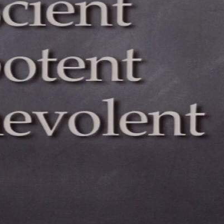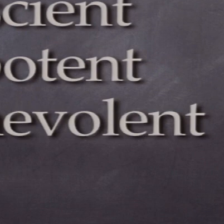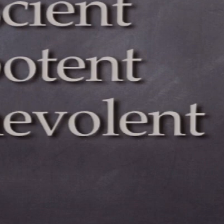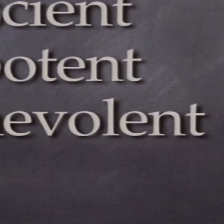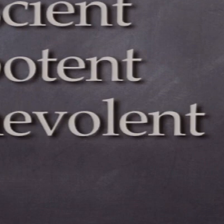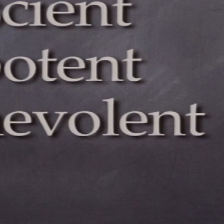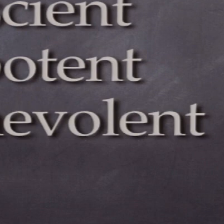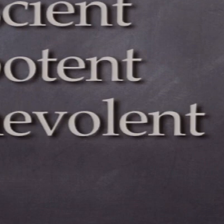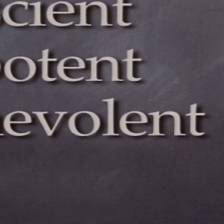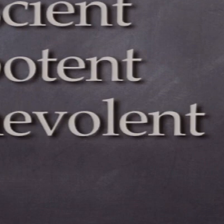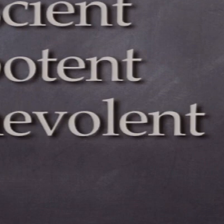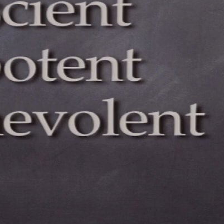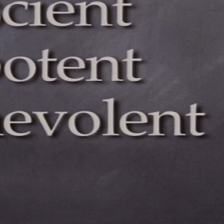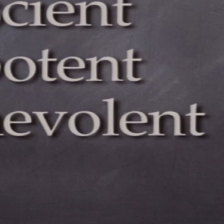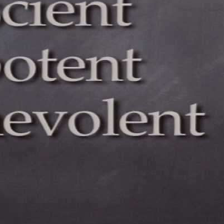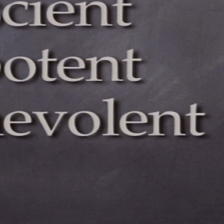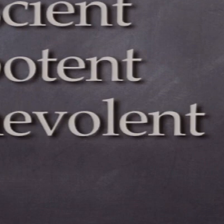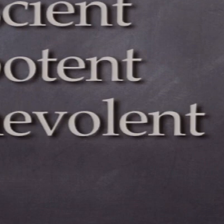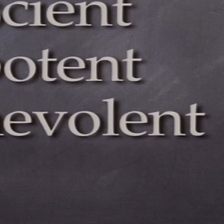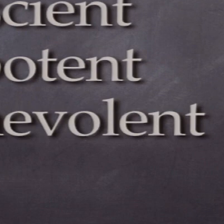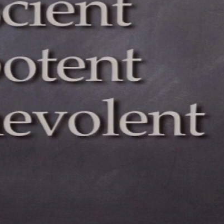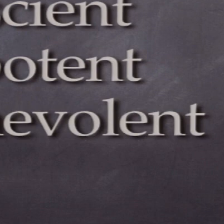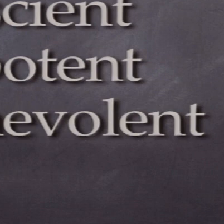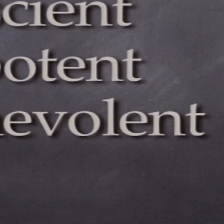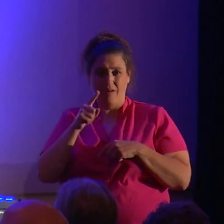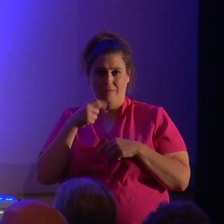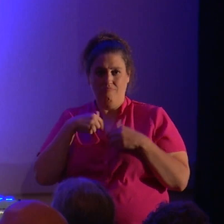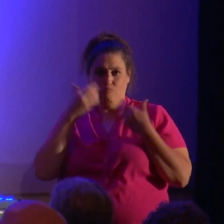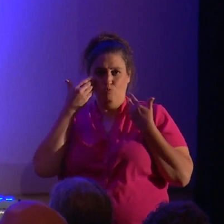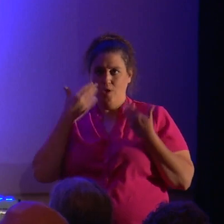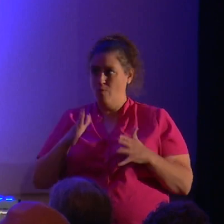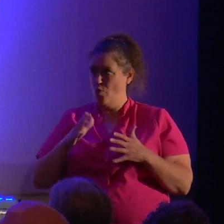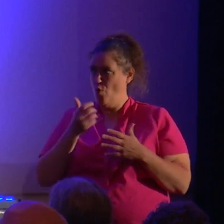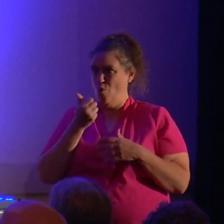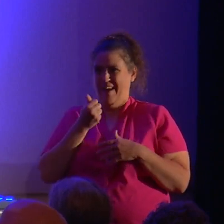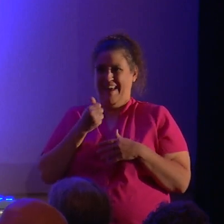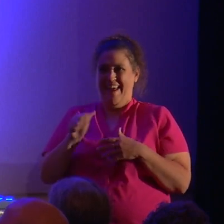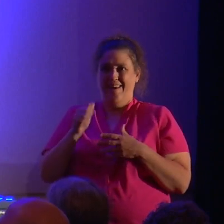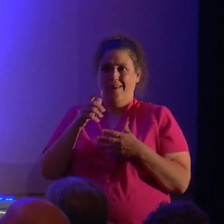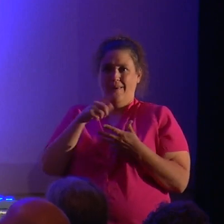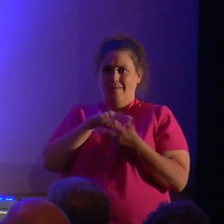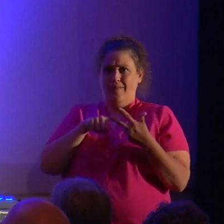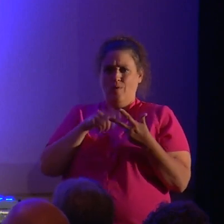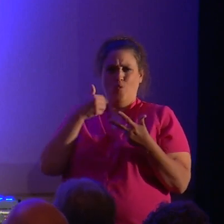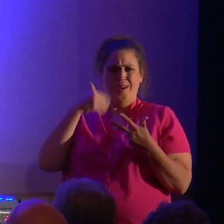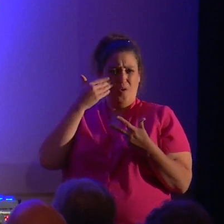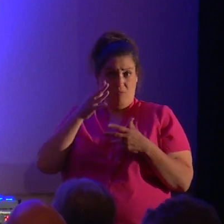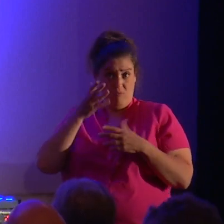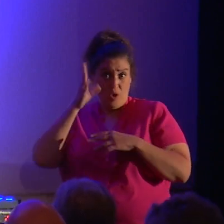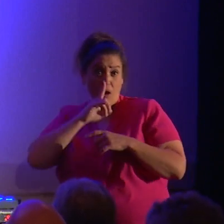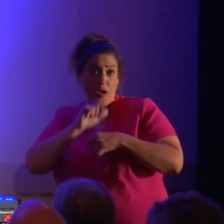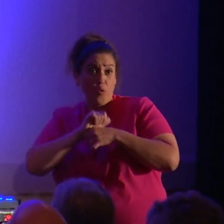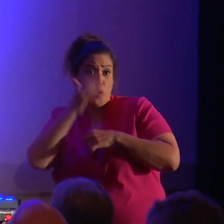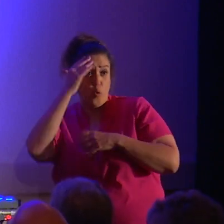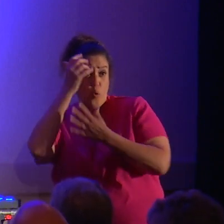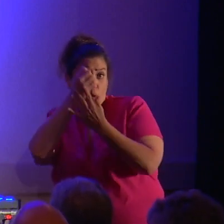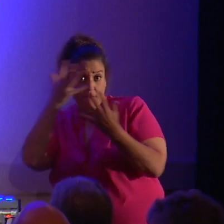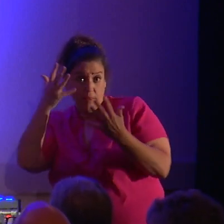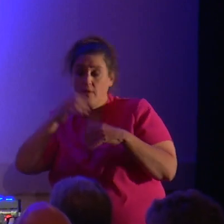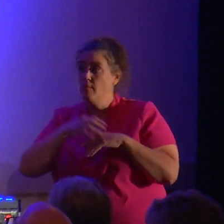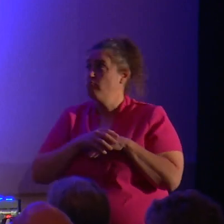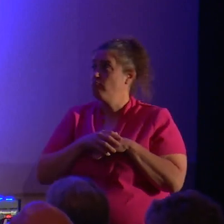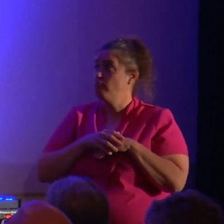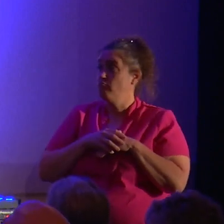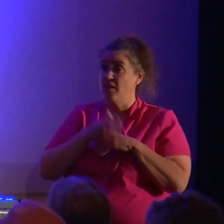feasible to us, but we really don't know any of them. We have no idea if God is all-knowing. We have no idea, even if God